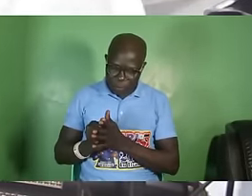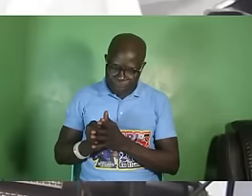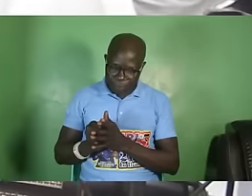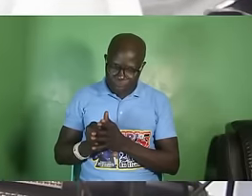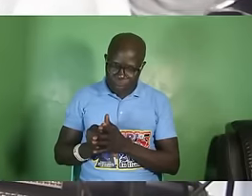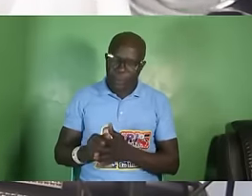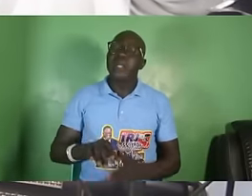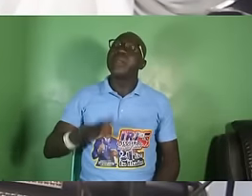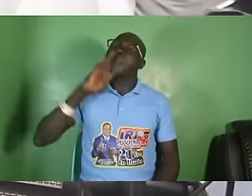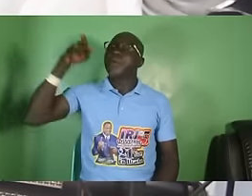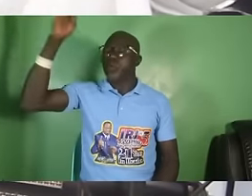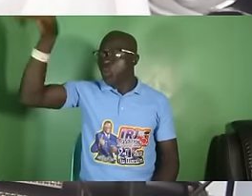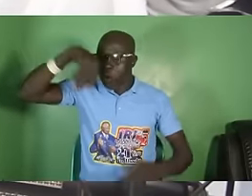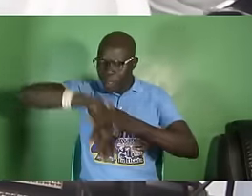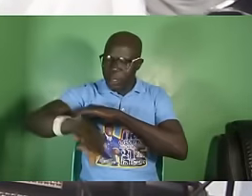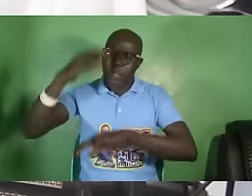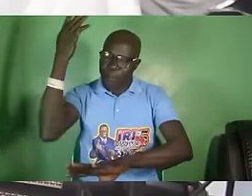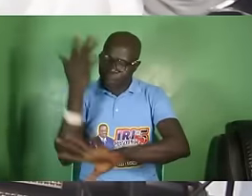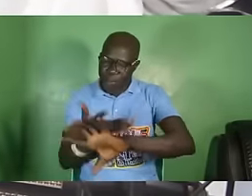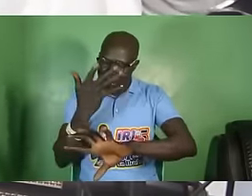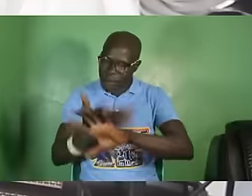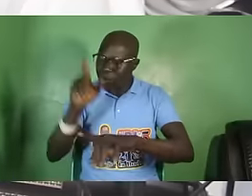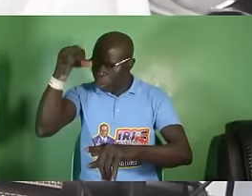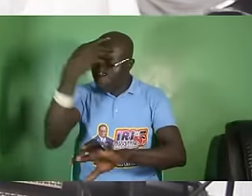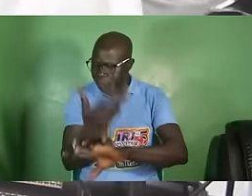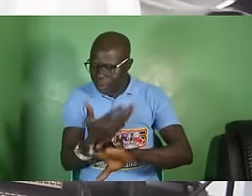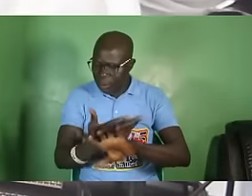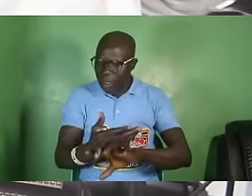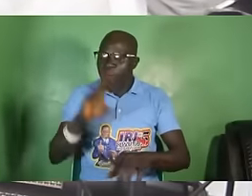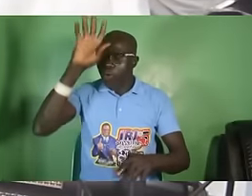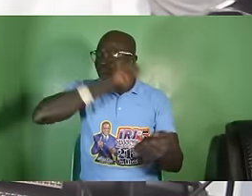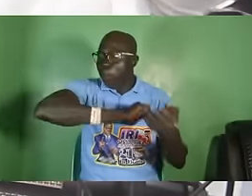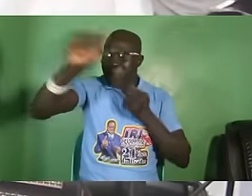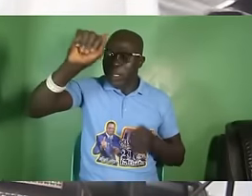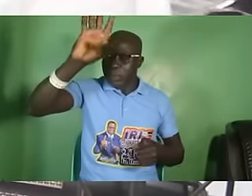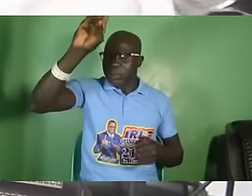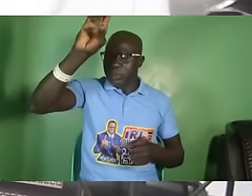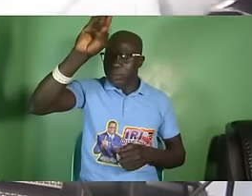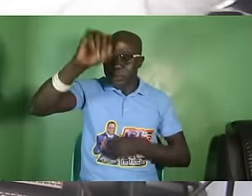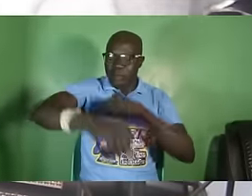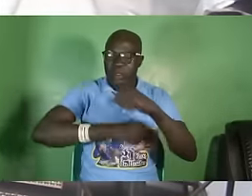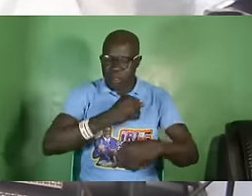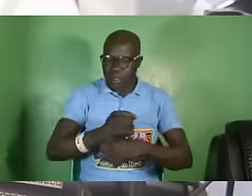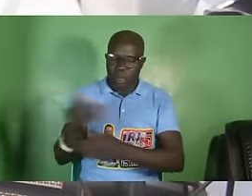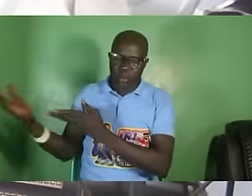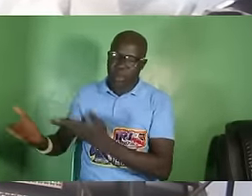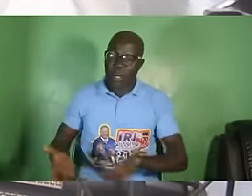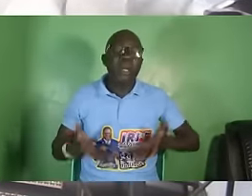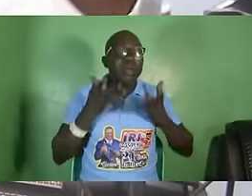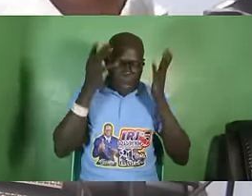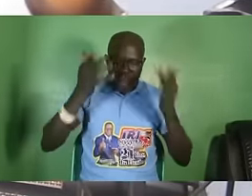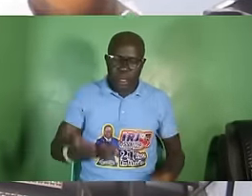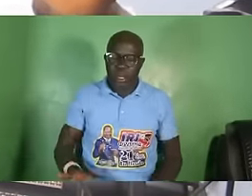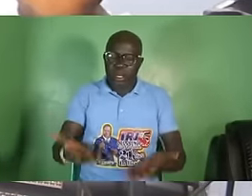don't want, let one. Then why the prison? And don't want, not bad one. Then why the prison? For the past of the year. For the better, the logo. I want to build, yes, okay. We now